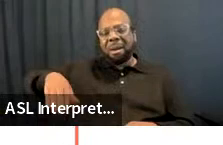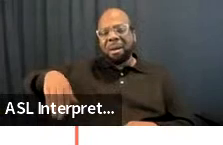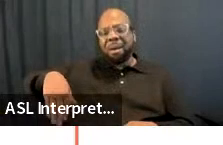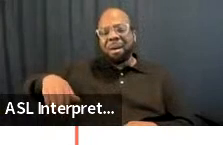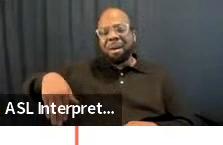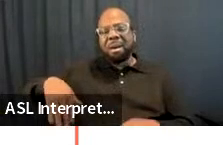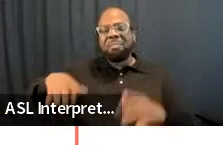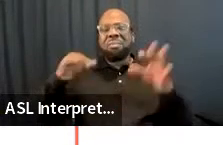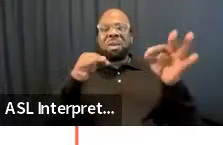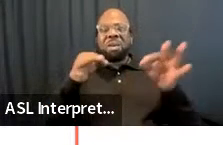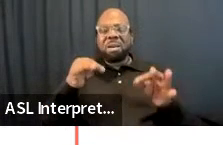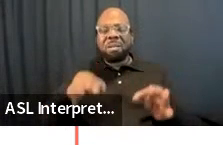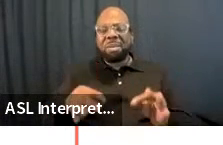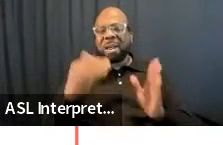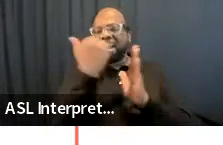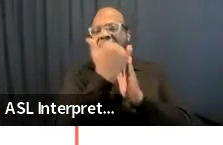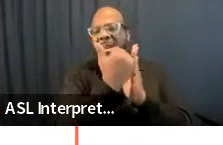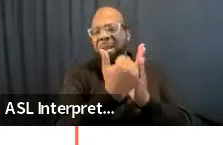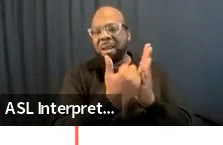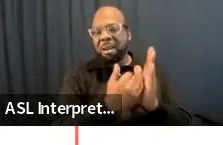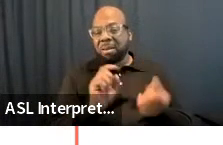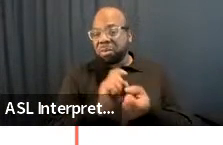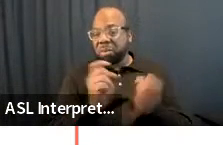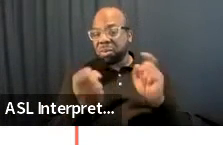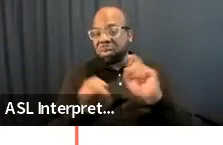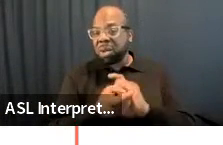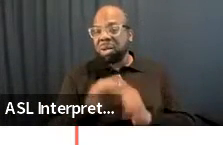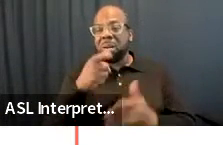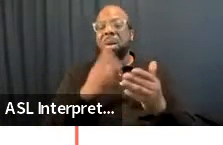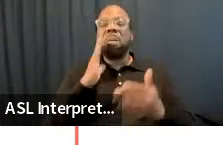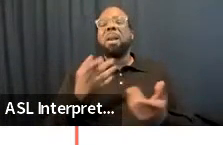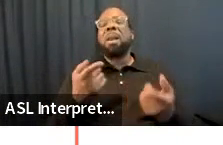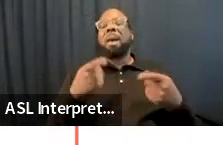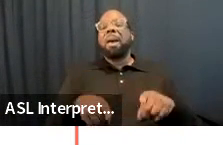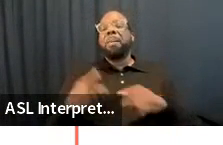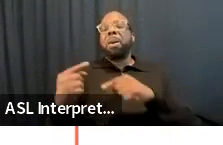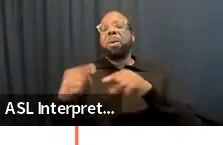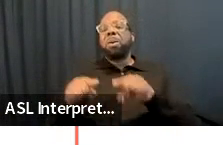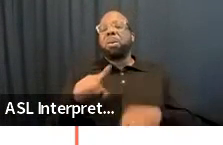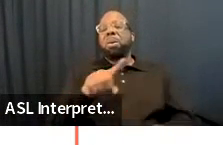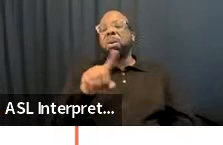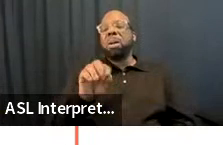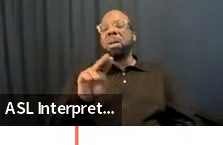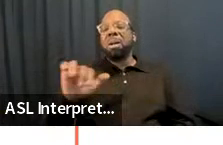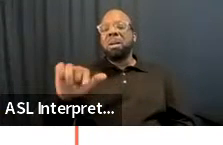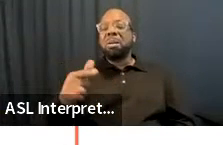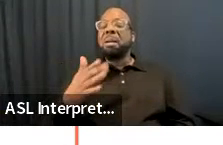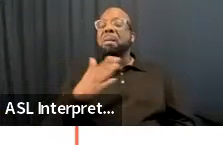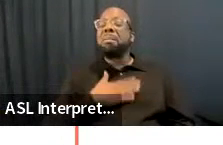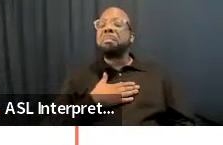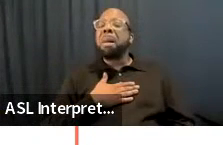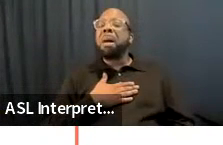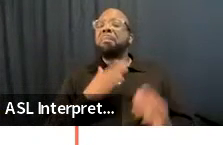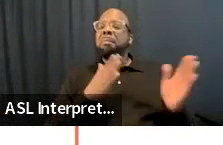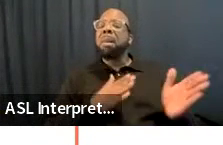the detailed line item changes of what will be happening in our zoning. And that's by intent. We're having these info